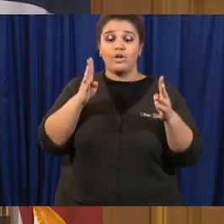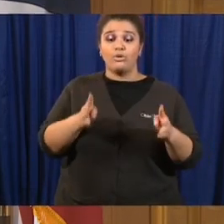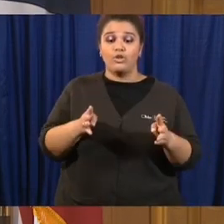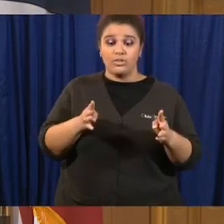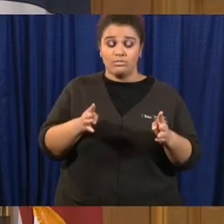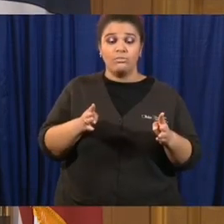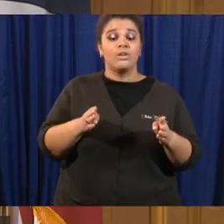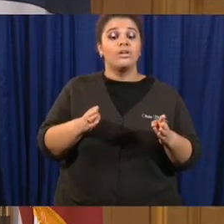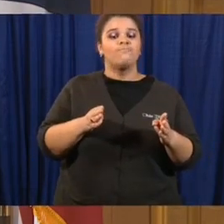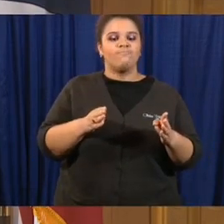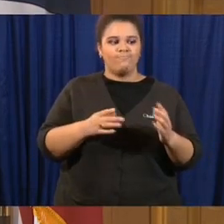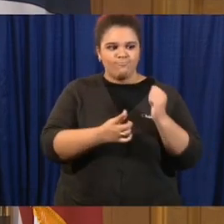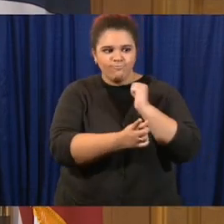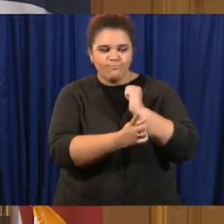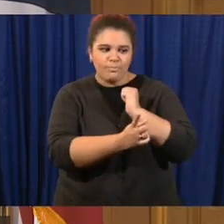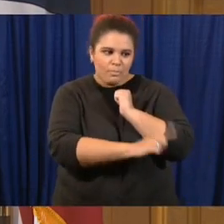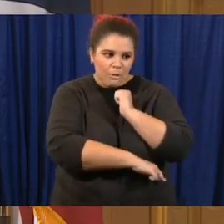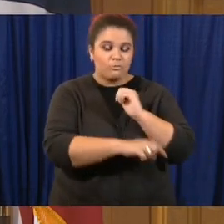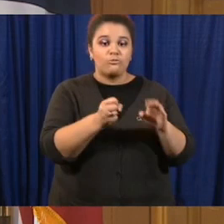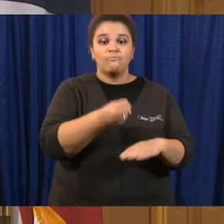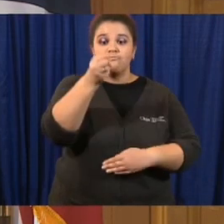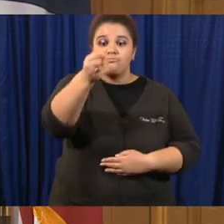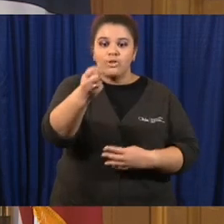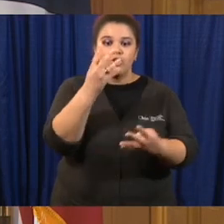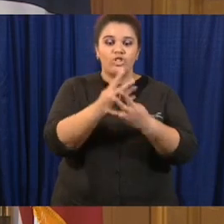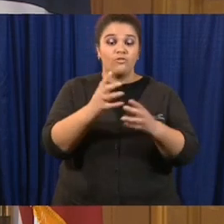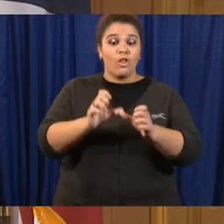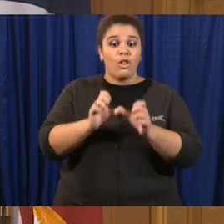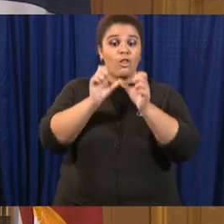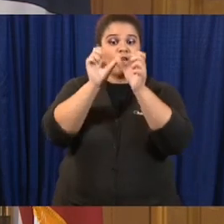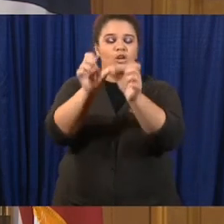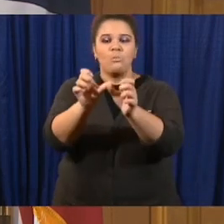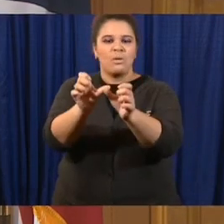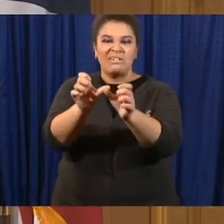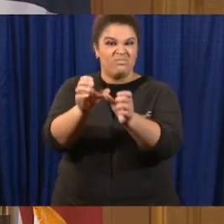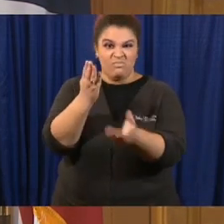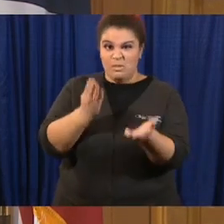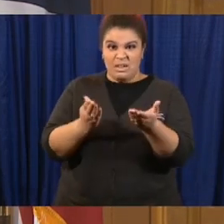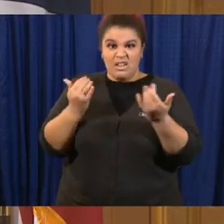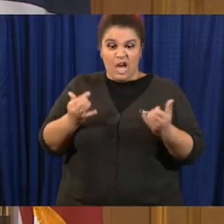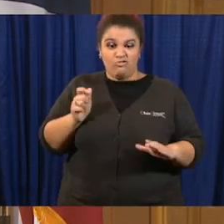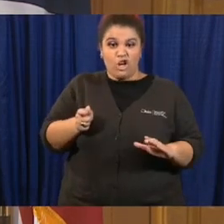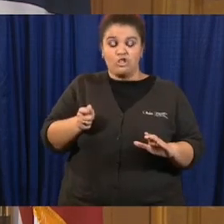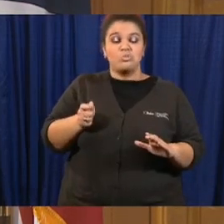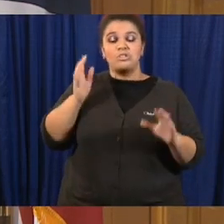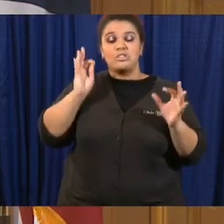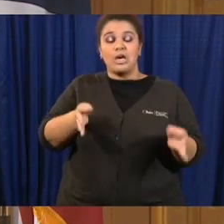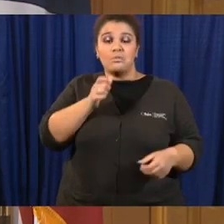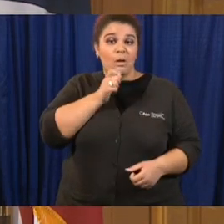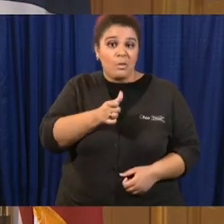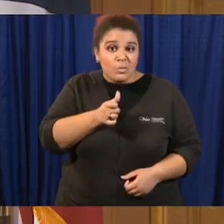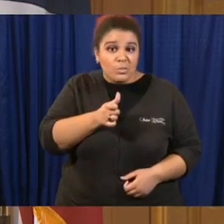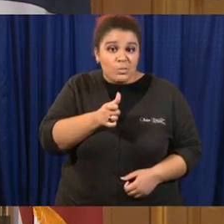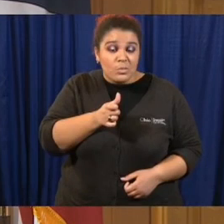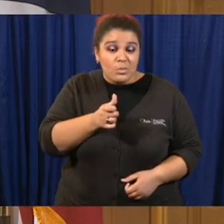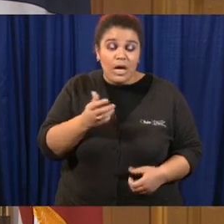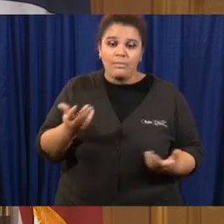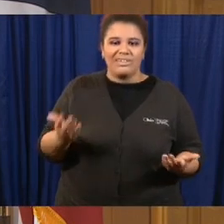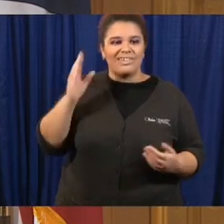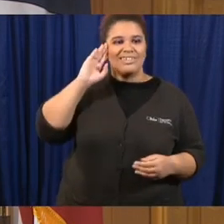given much thought to the long-term impact that could be on prisons as a result of the